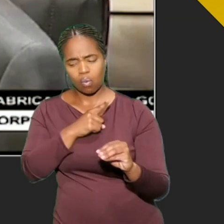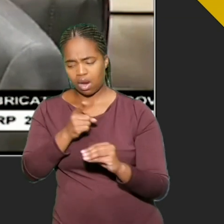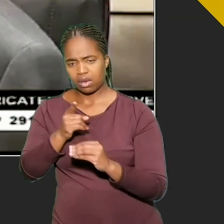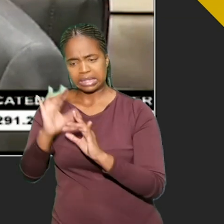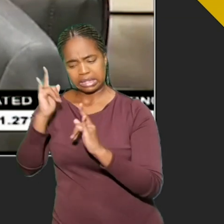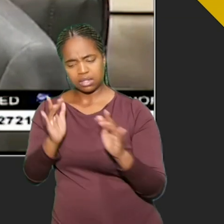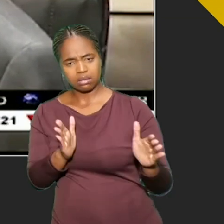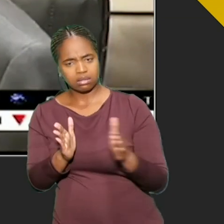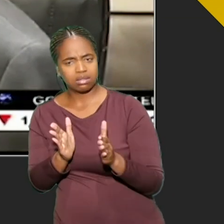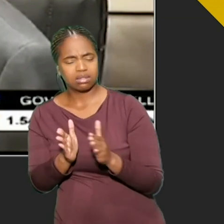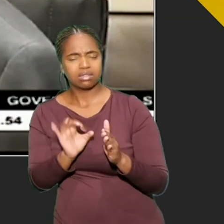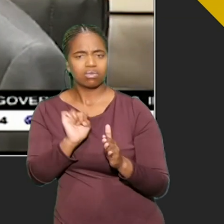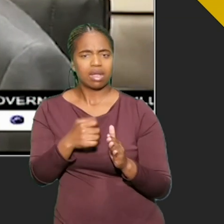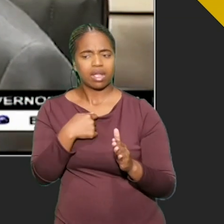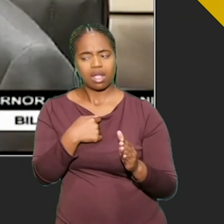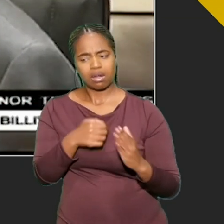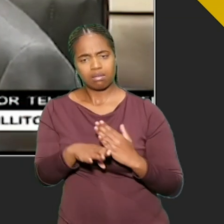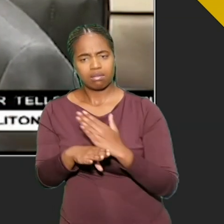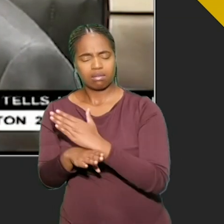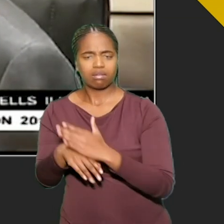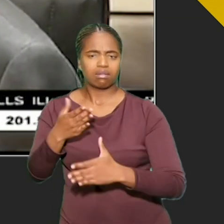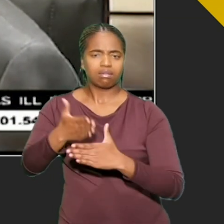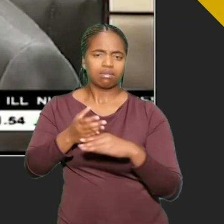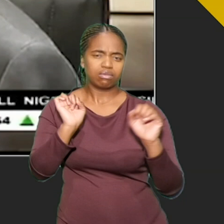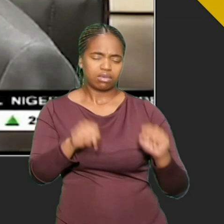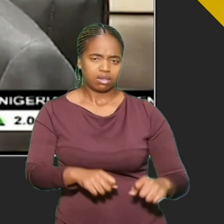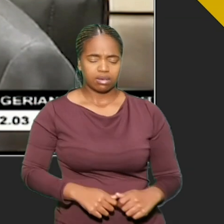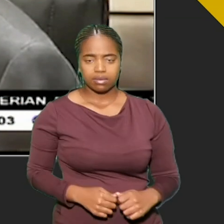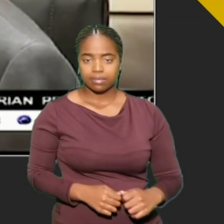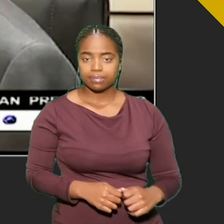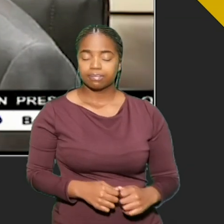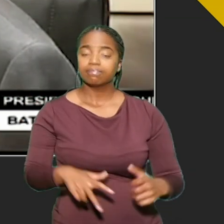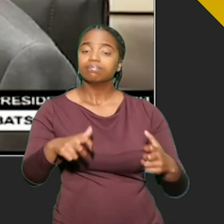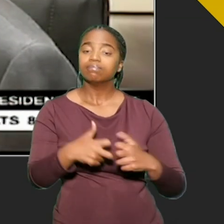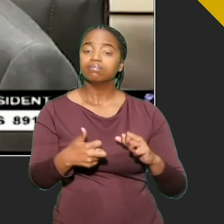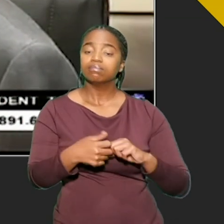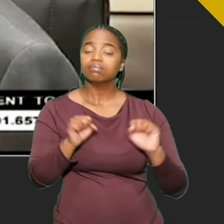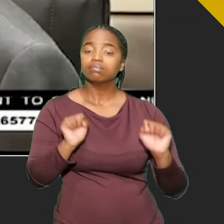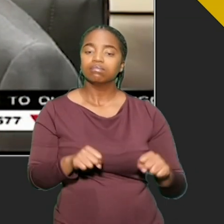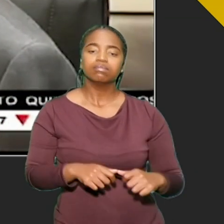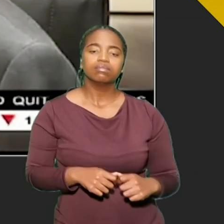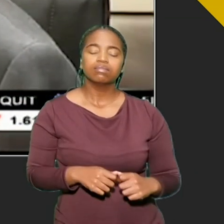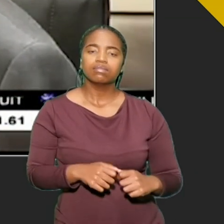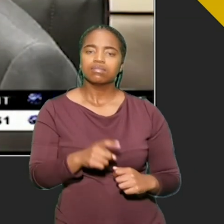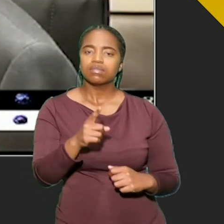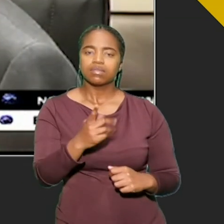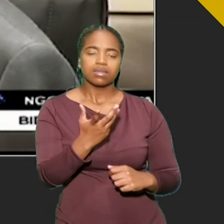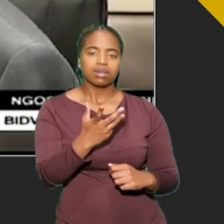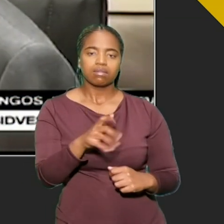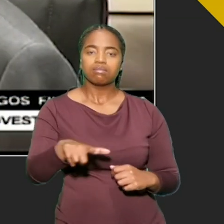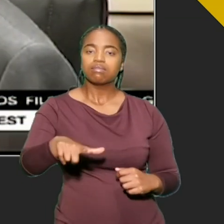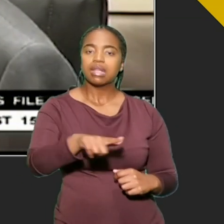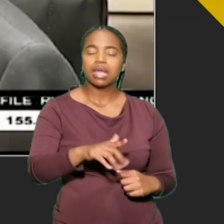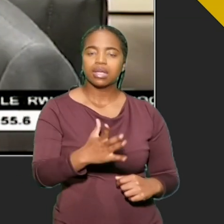sit on, in some cases, large amounts of public land. Our state-owned enterprises have land very